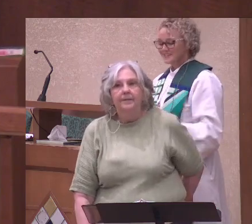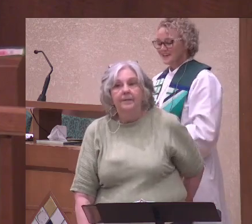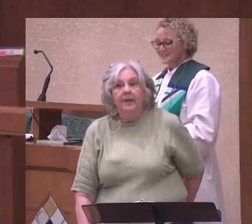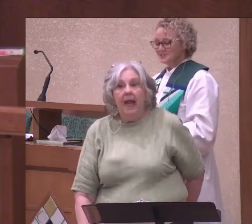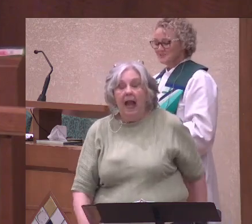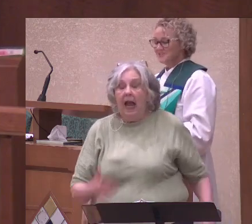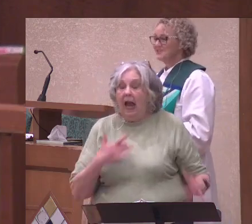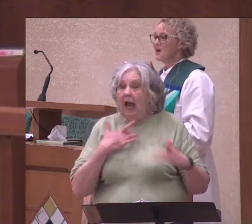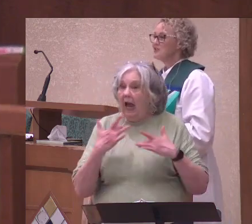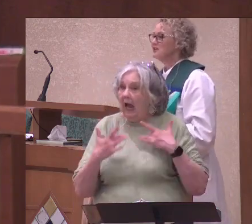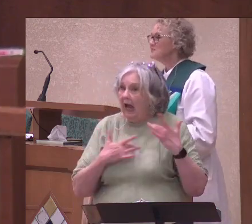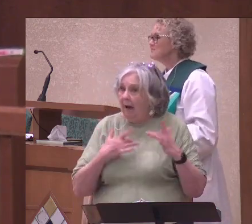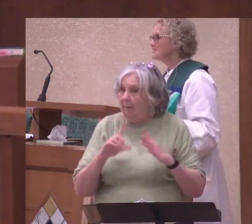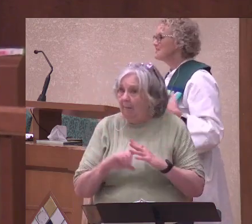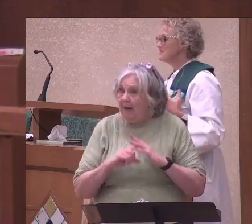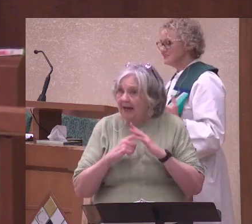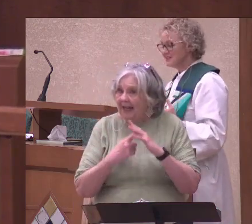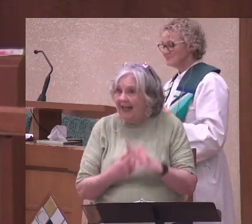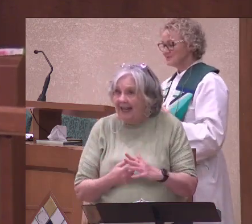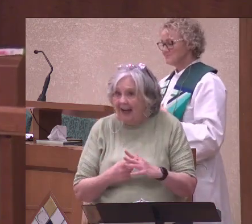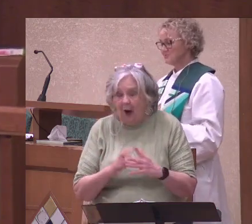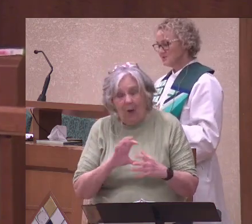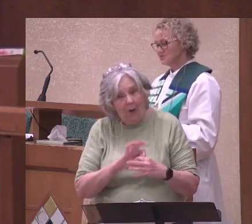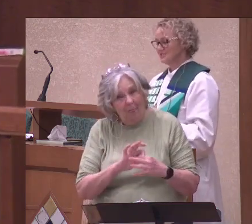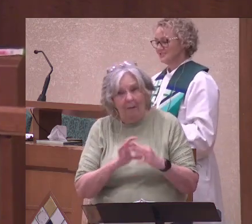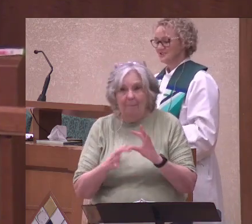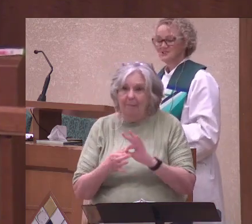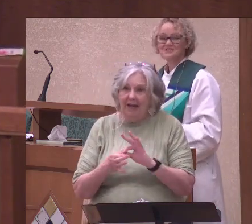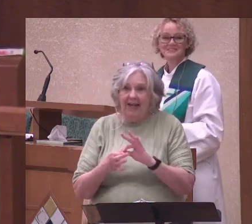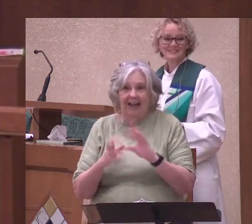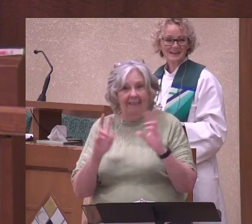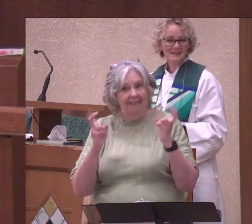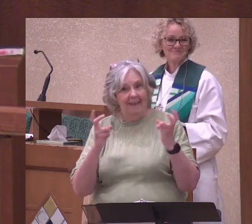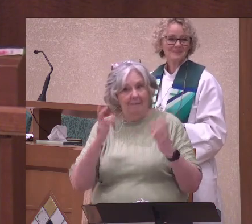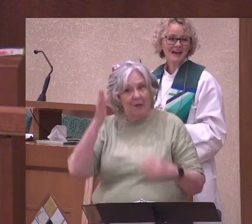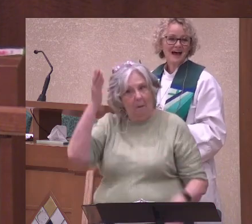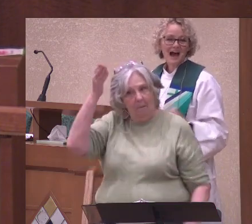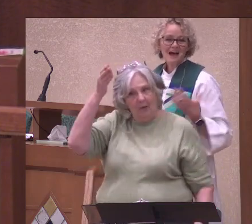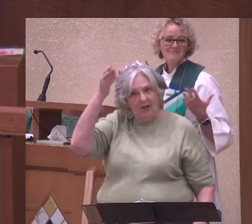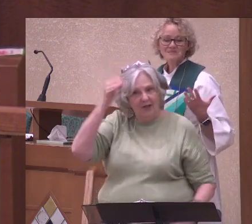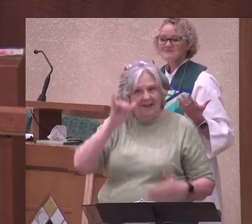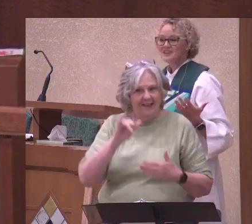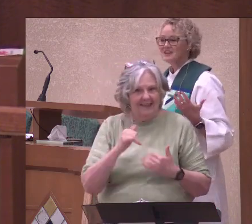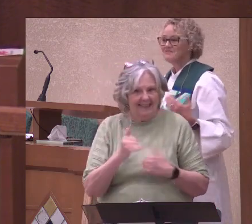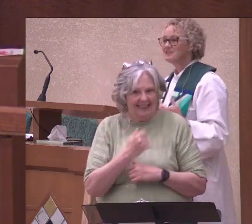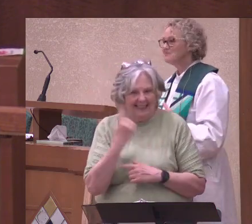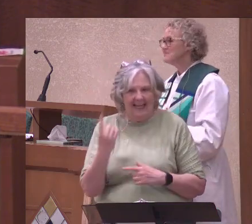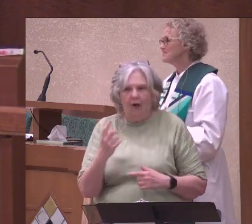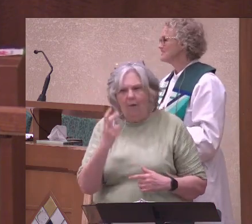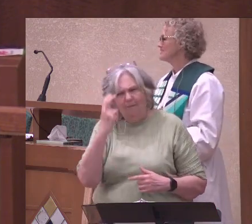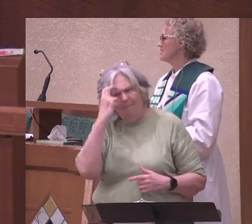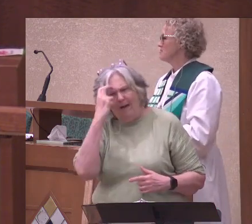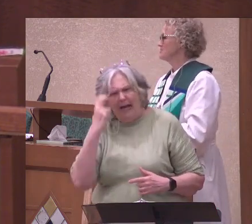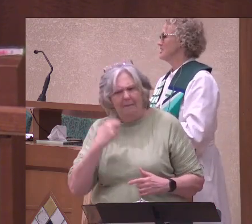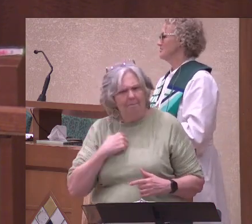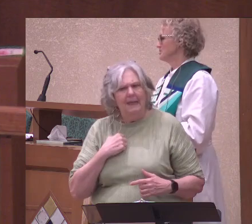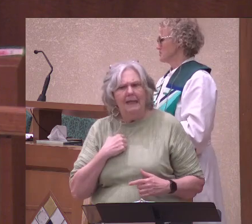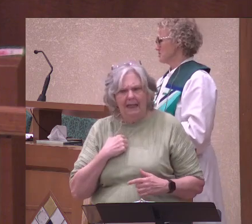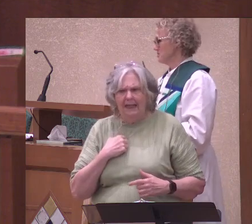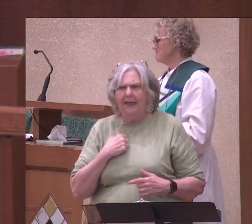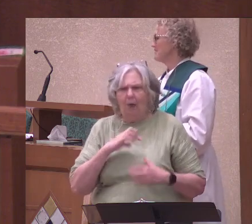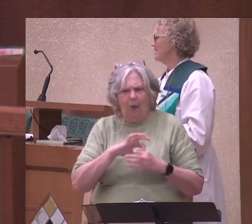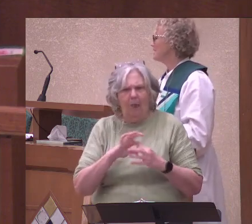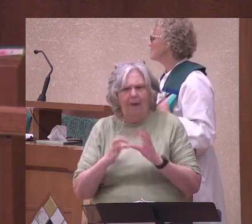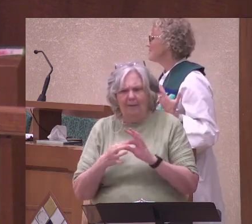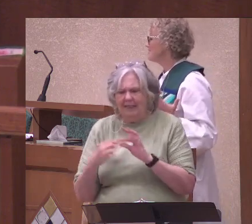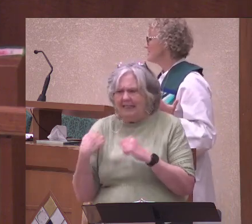Well, I'm excited to begin our Olympic-themed preaching series today. I have been a fan of the Olympics since I was a little